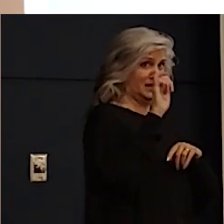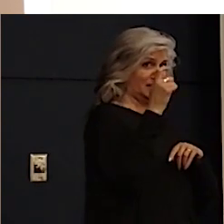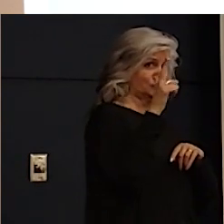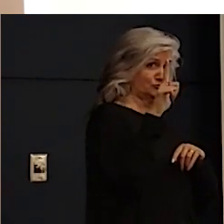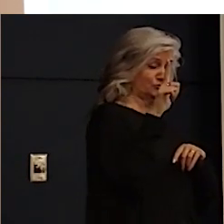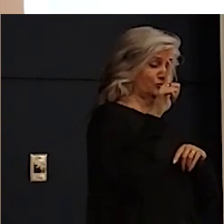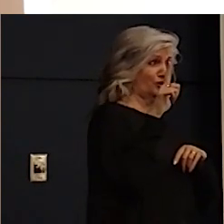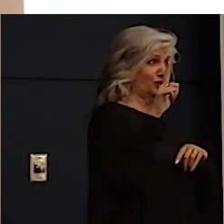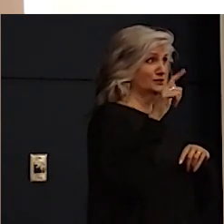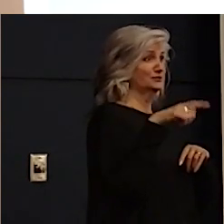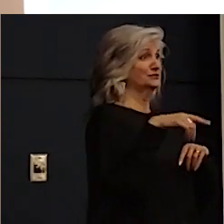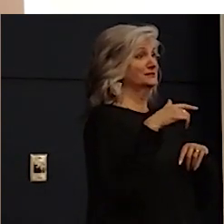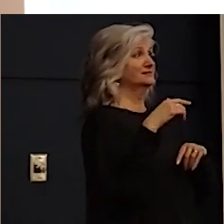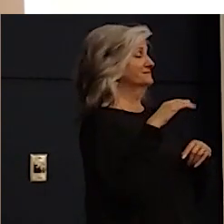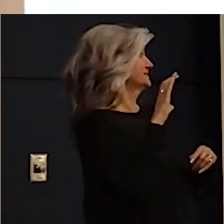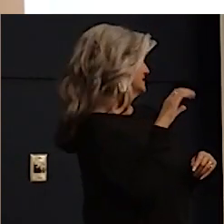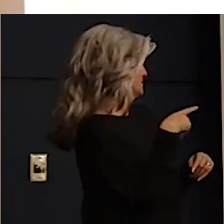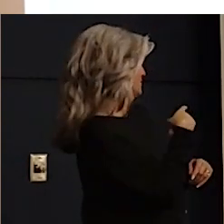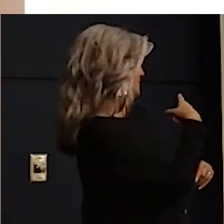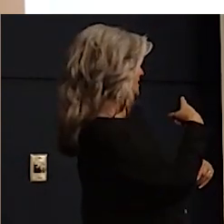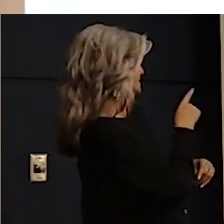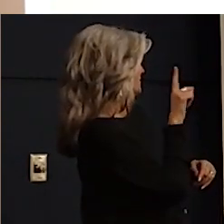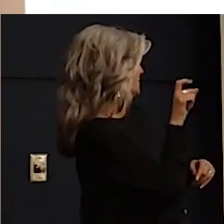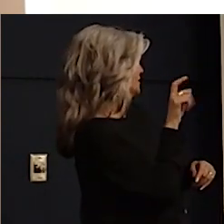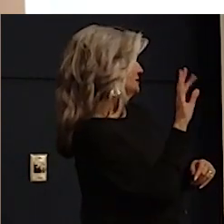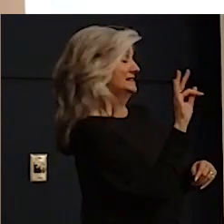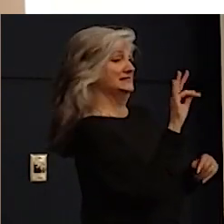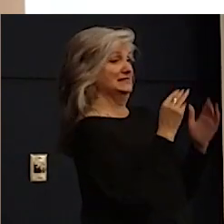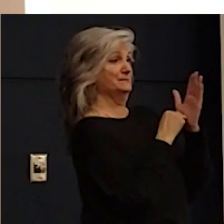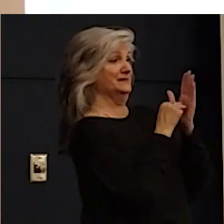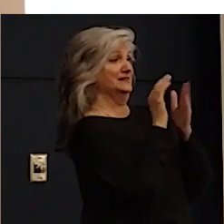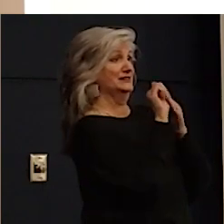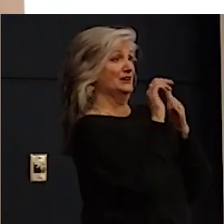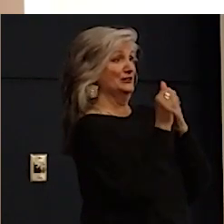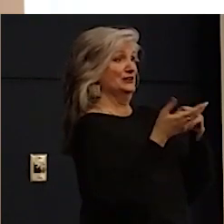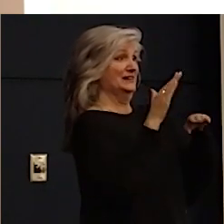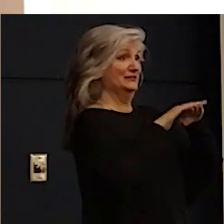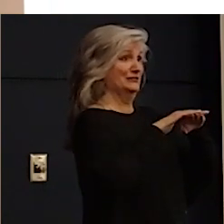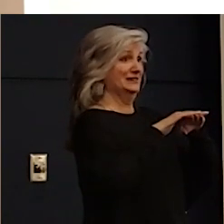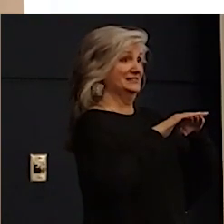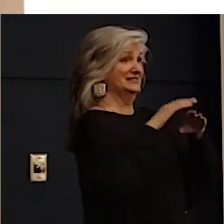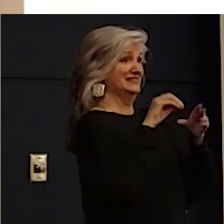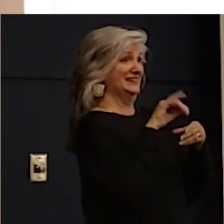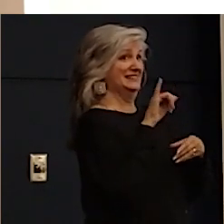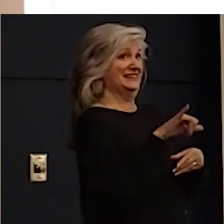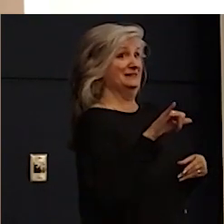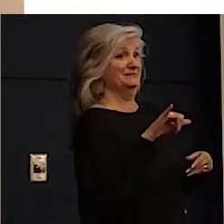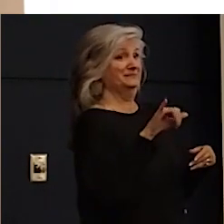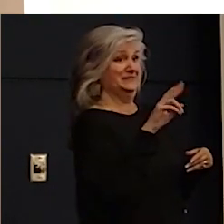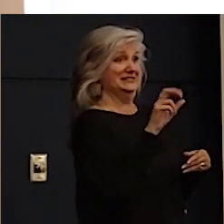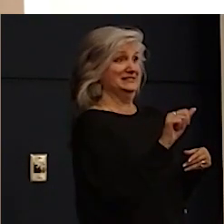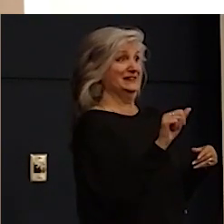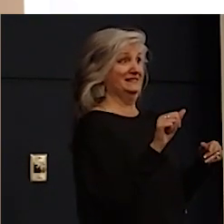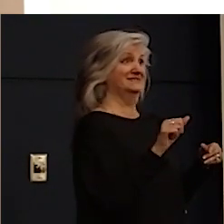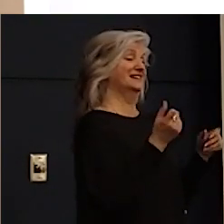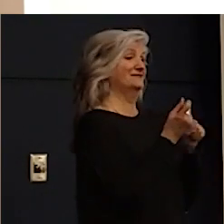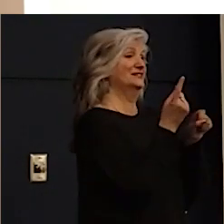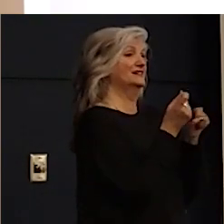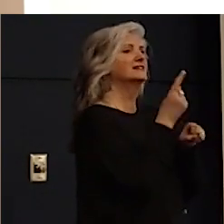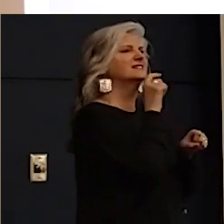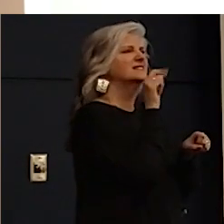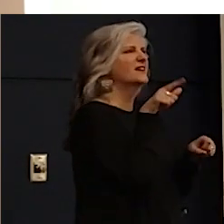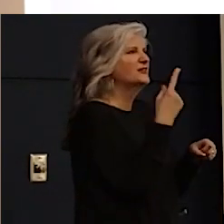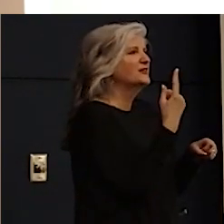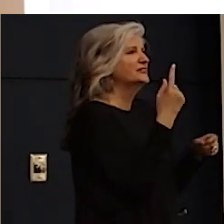amount? CenterPoint, in this case, wants a $119 million increase in their size of their pizza per year. That's not